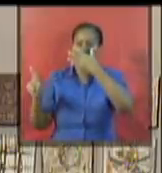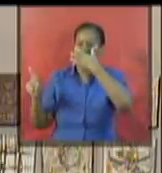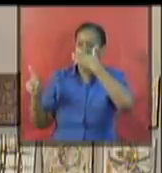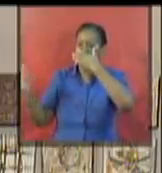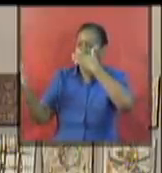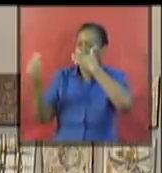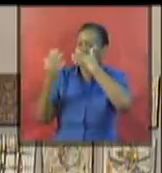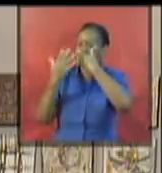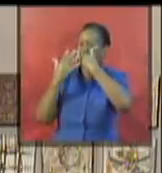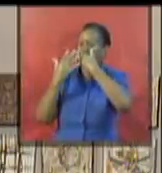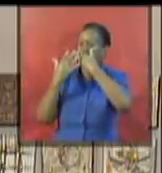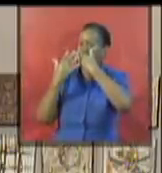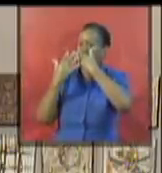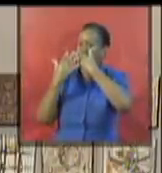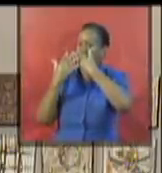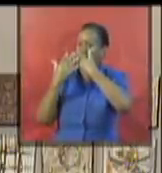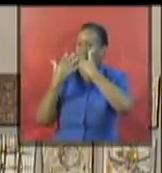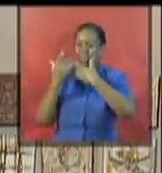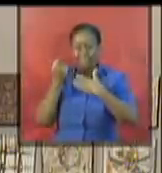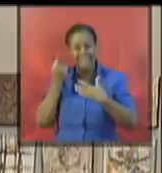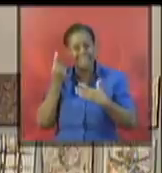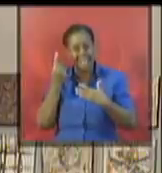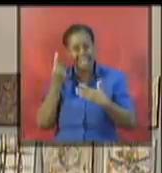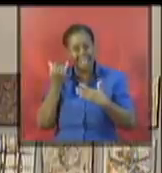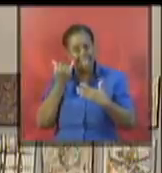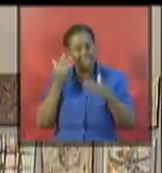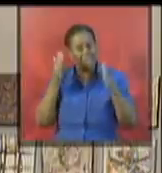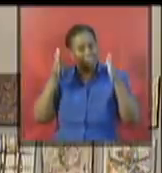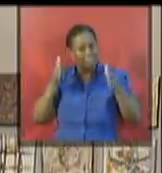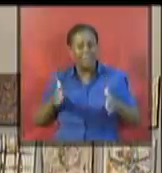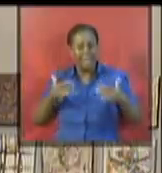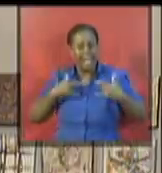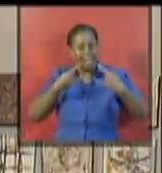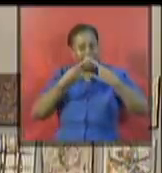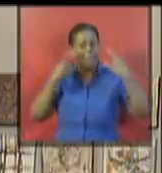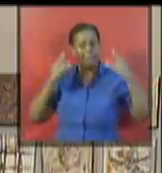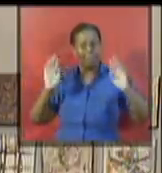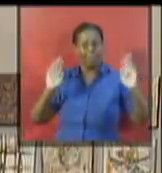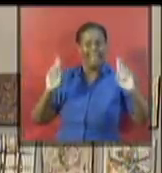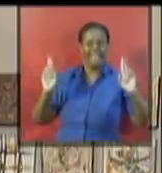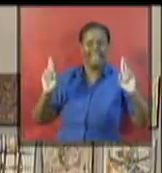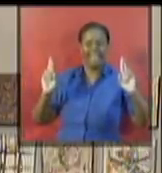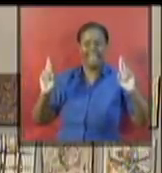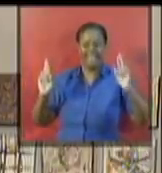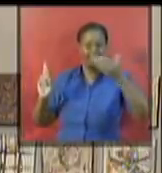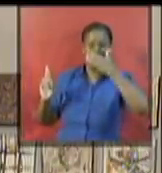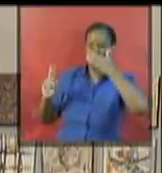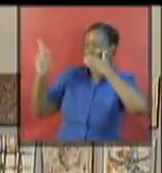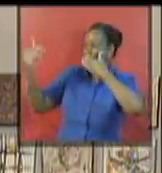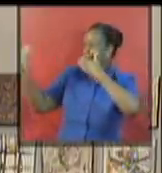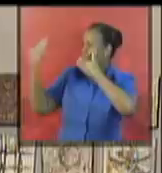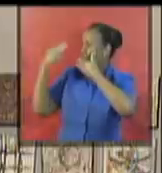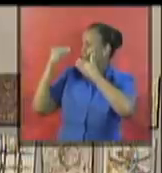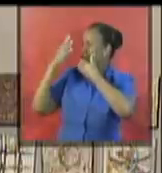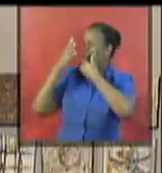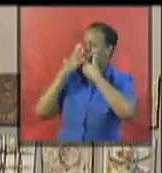has a mask on, they're less likely to transmit the virus. A mask will also afford a certain degree of protection